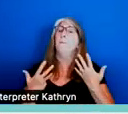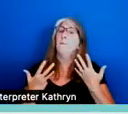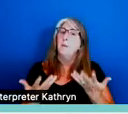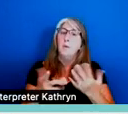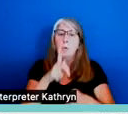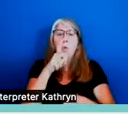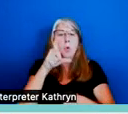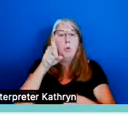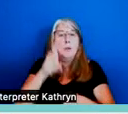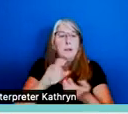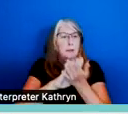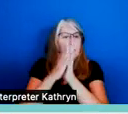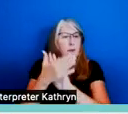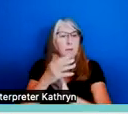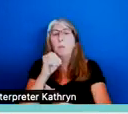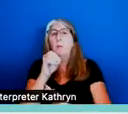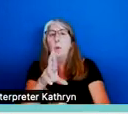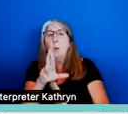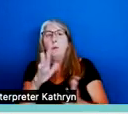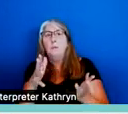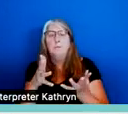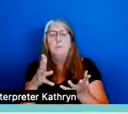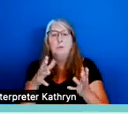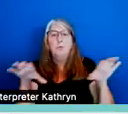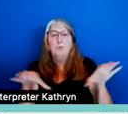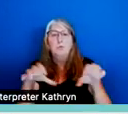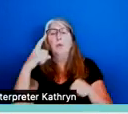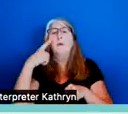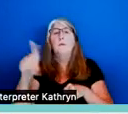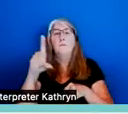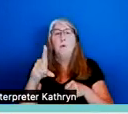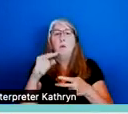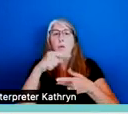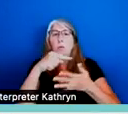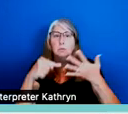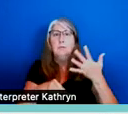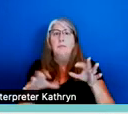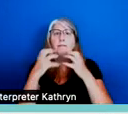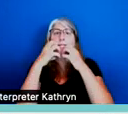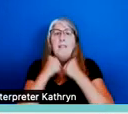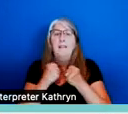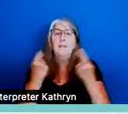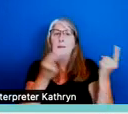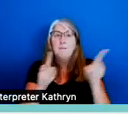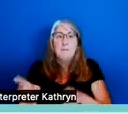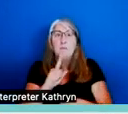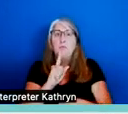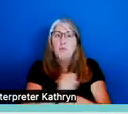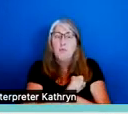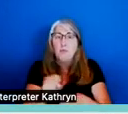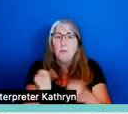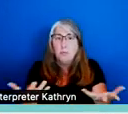do we need to be or become in order to lean into those values during DVAM and